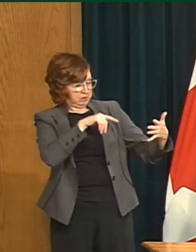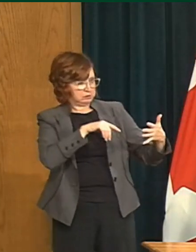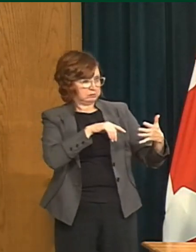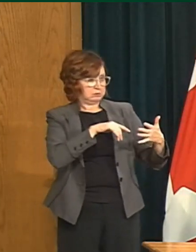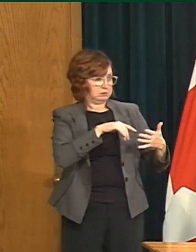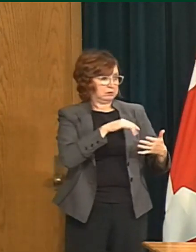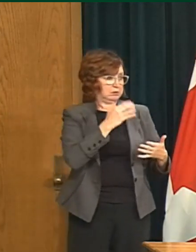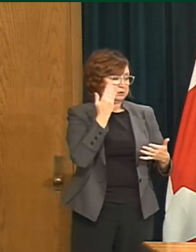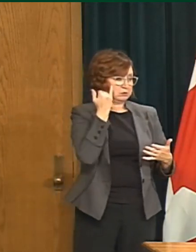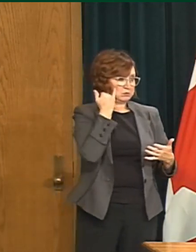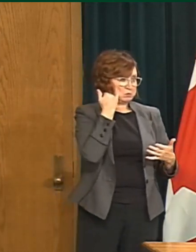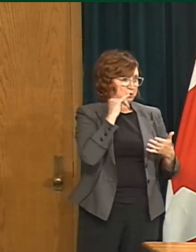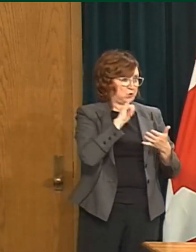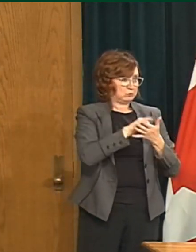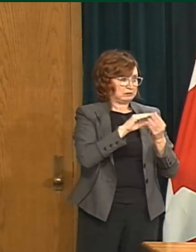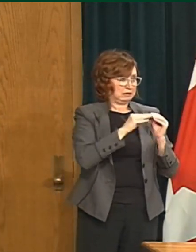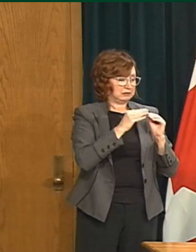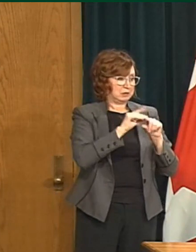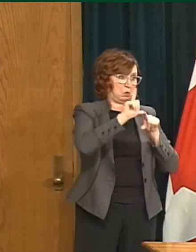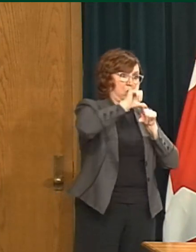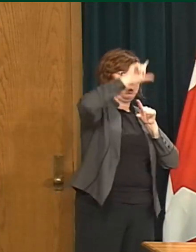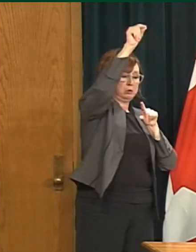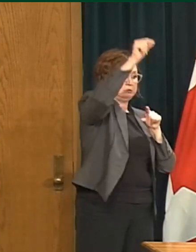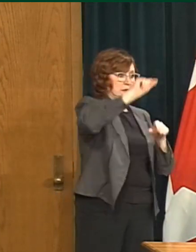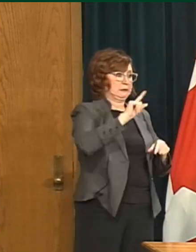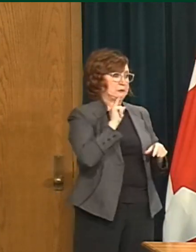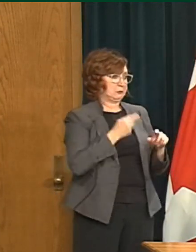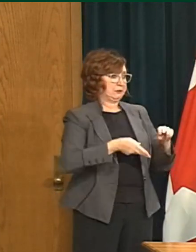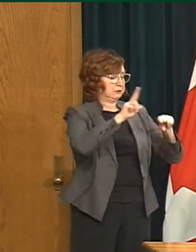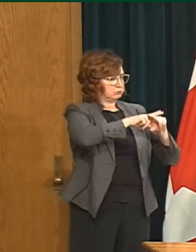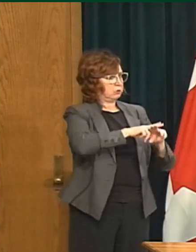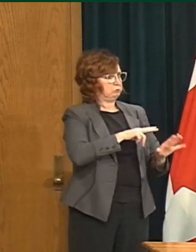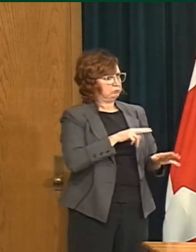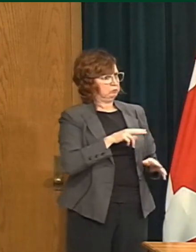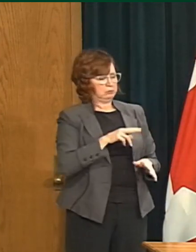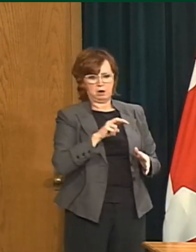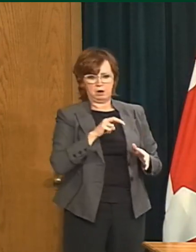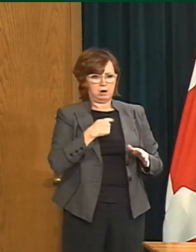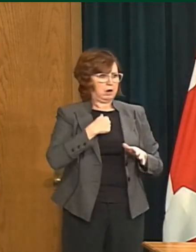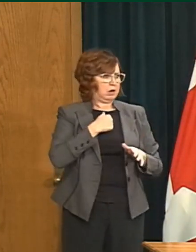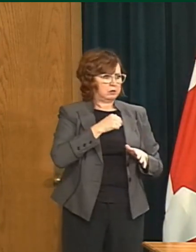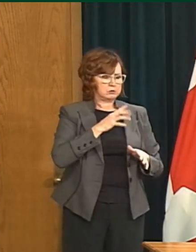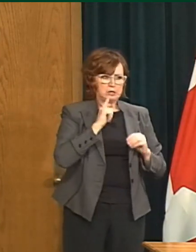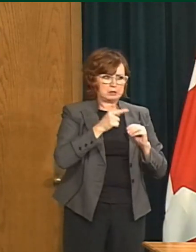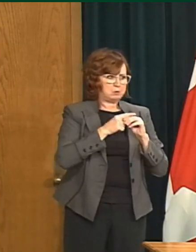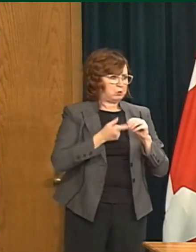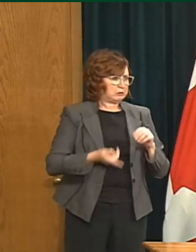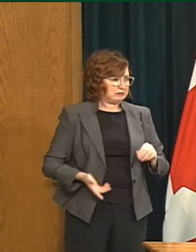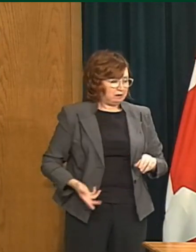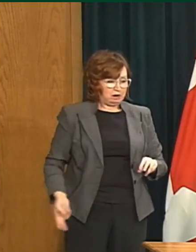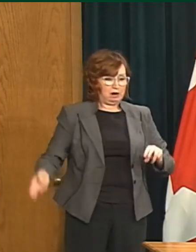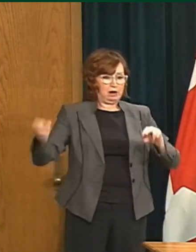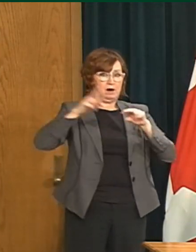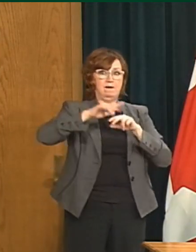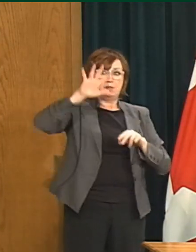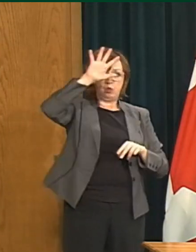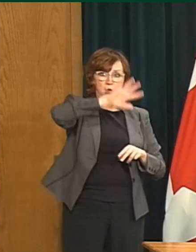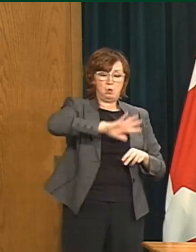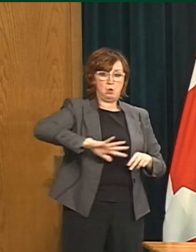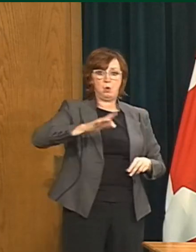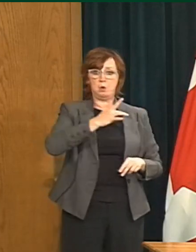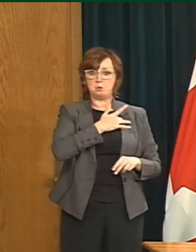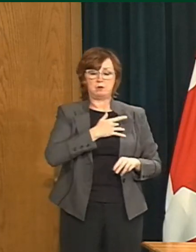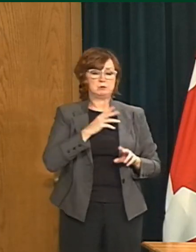not to say that this may or may not occur province-wide, but it most certainly is quite possible to occur in regional areas